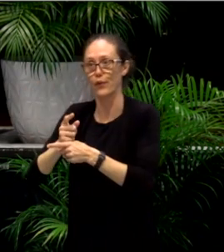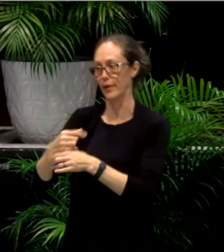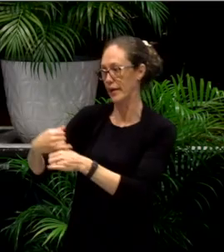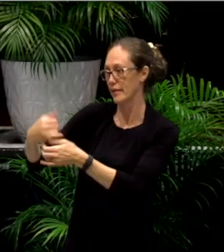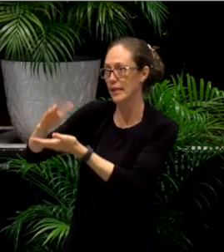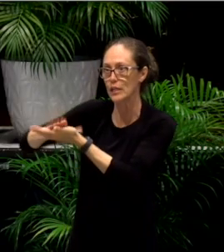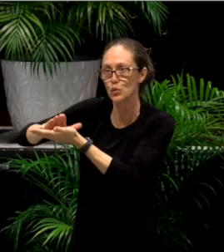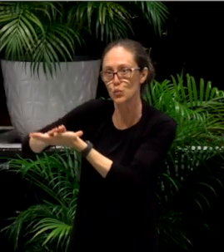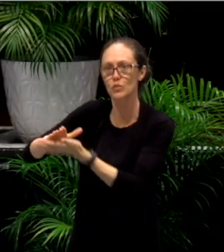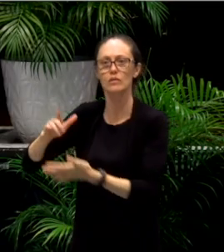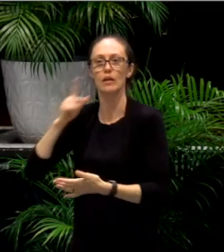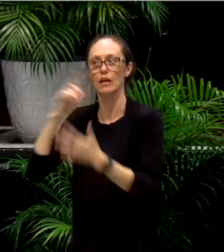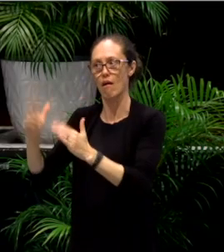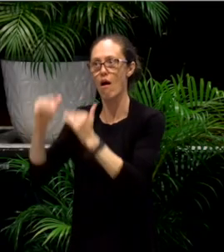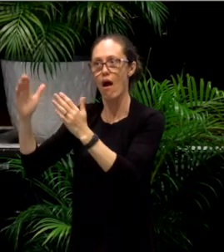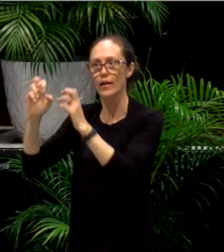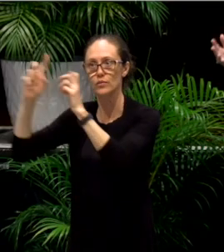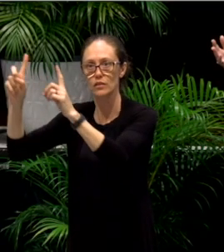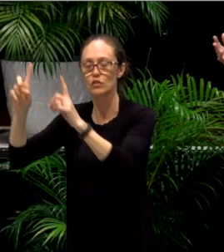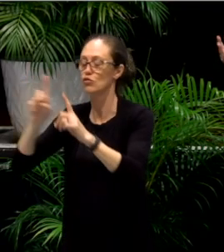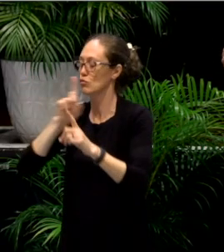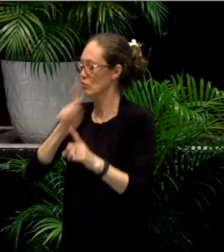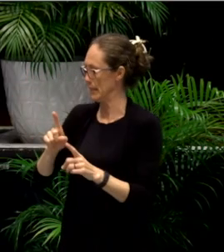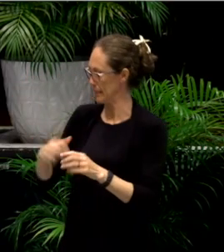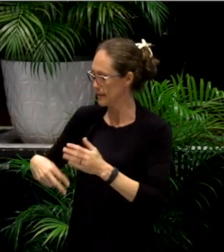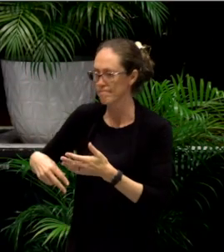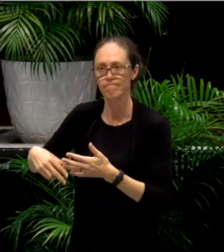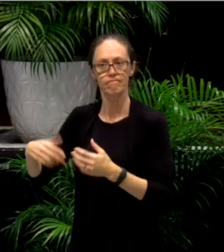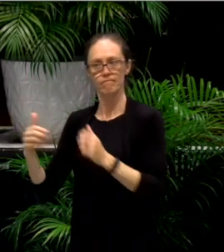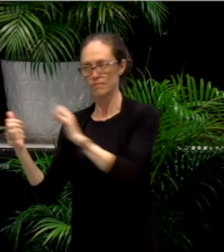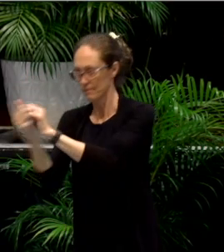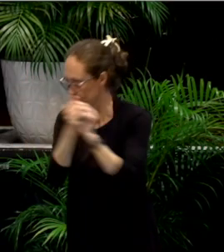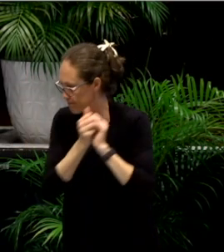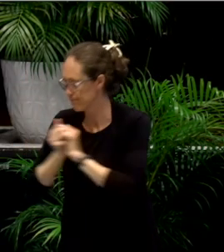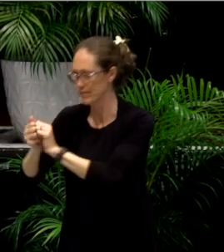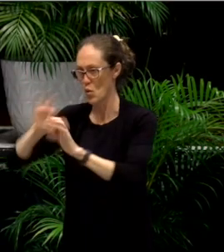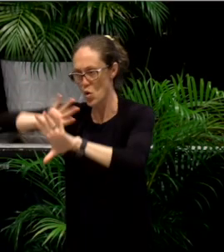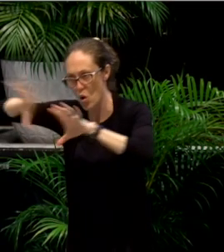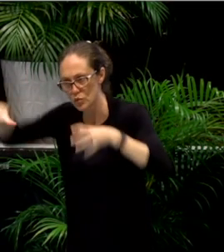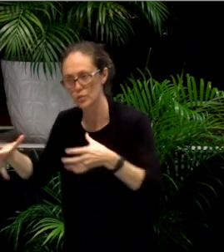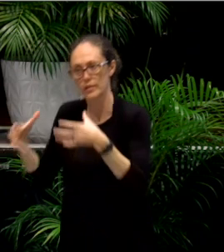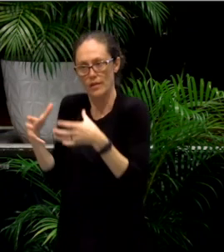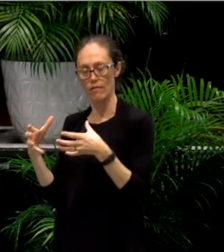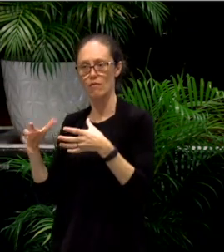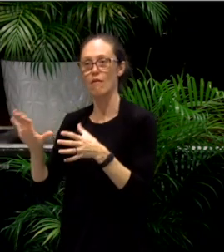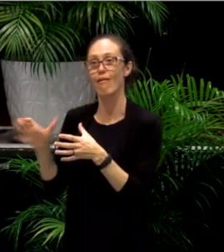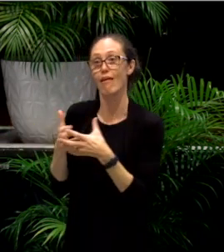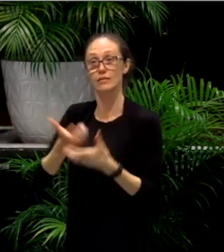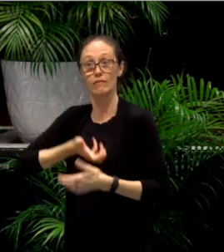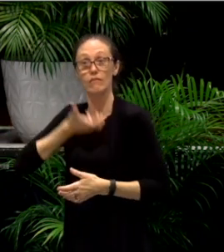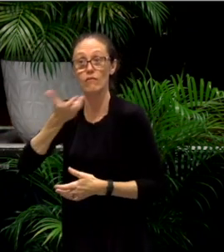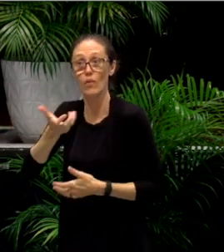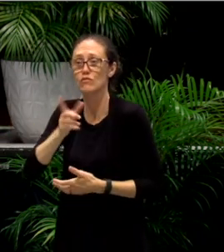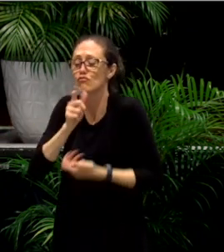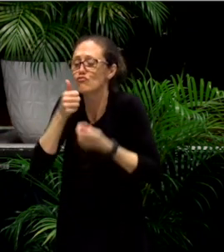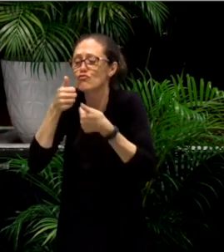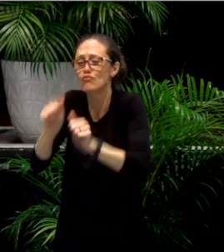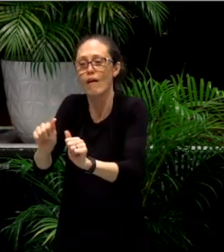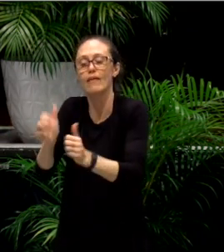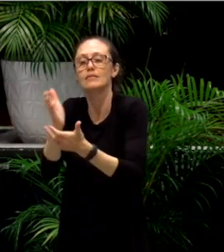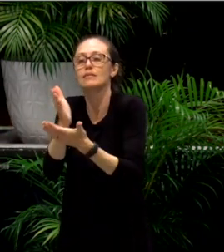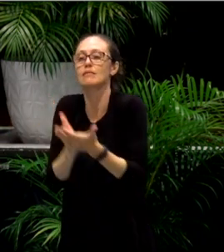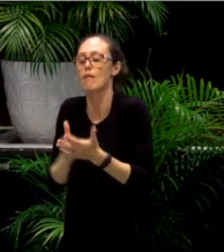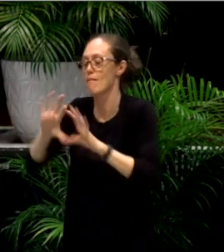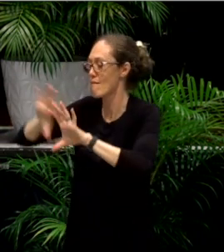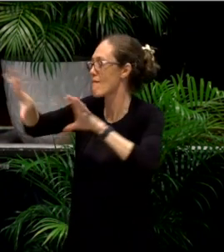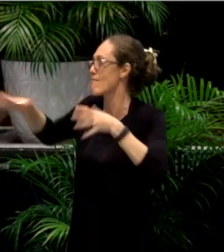education to stand firmly together as a collective voice to bring some collective